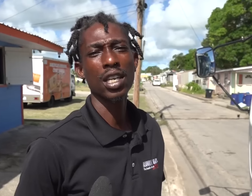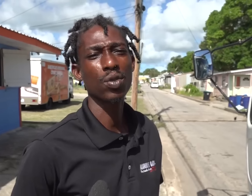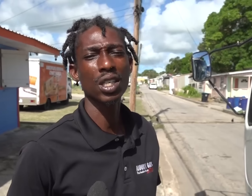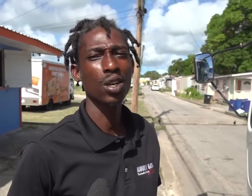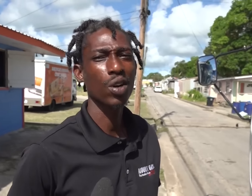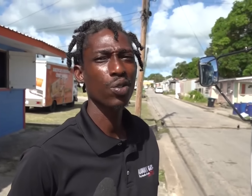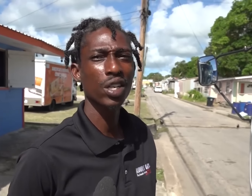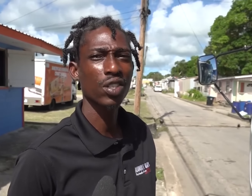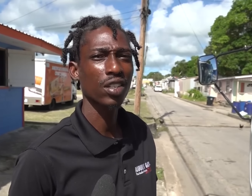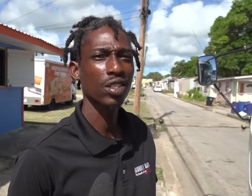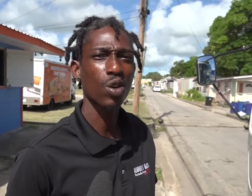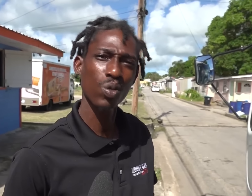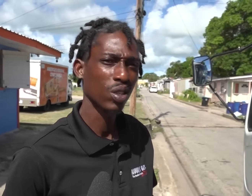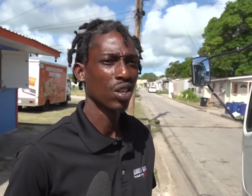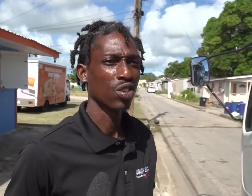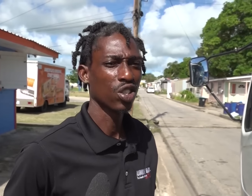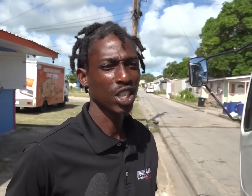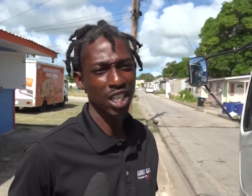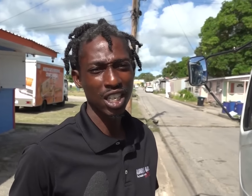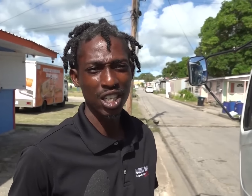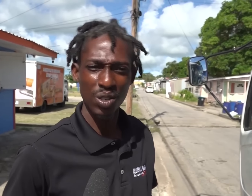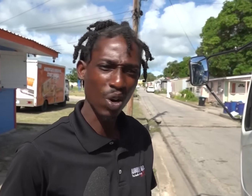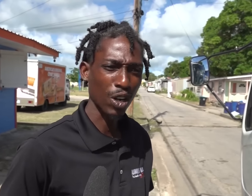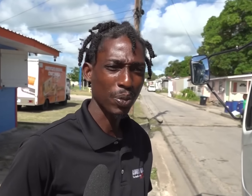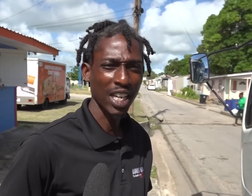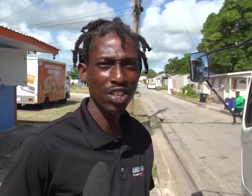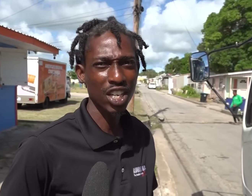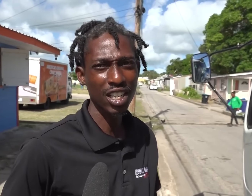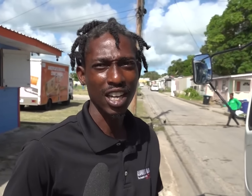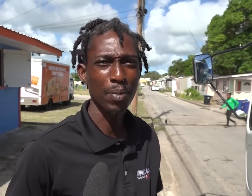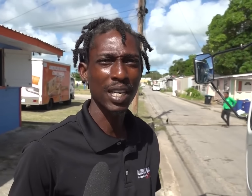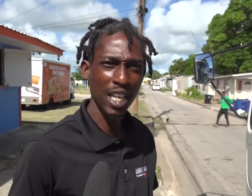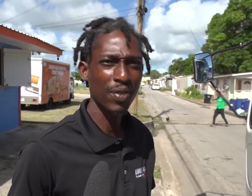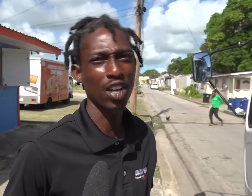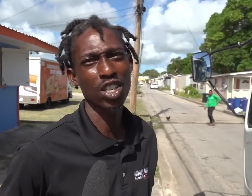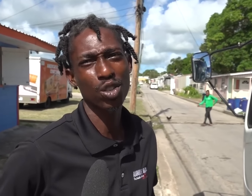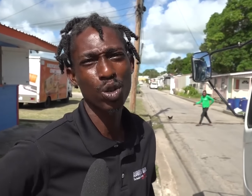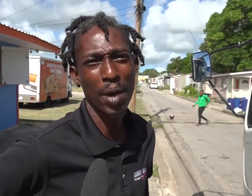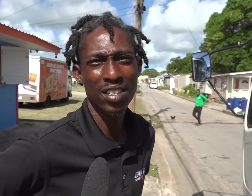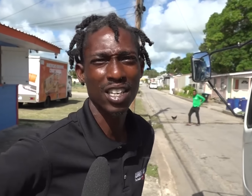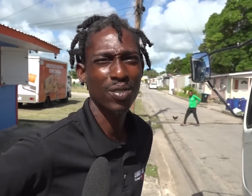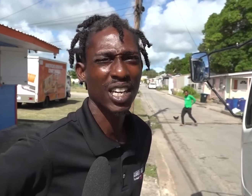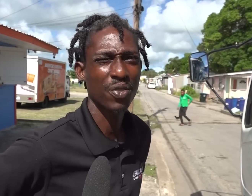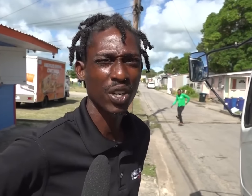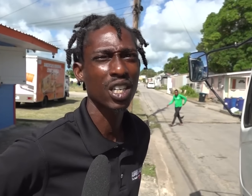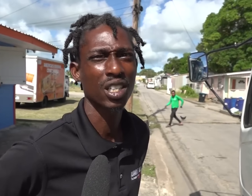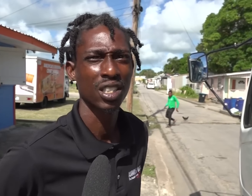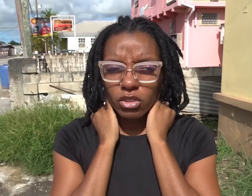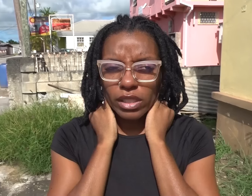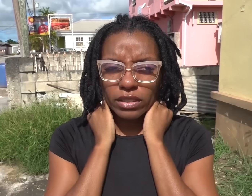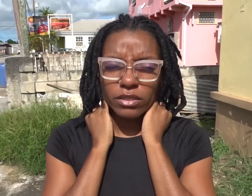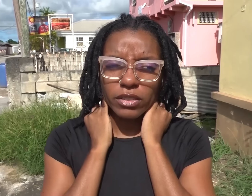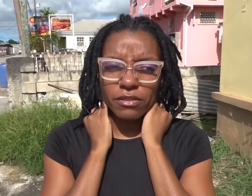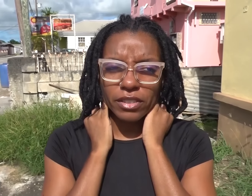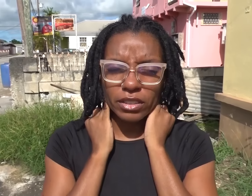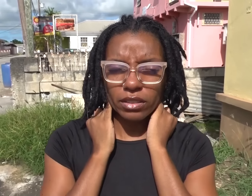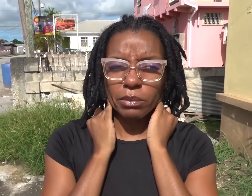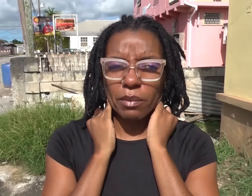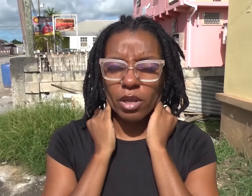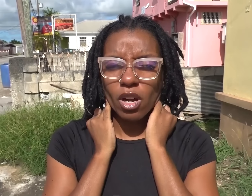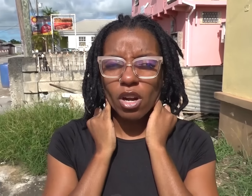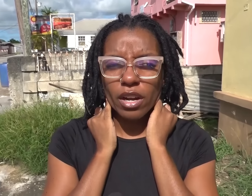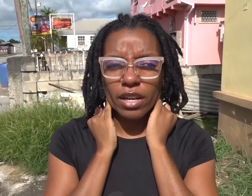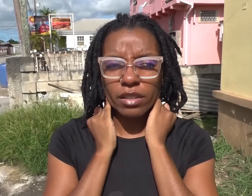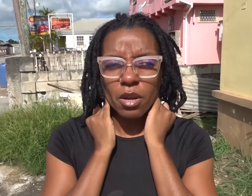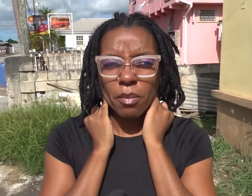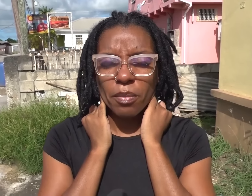I think it was a good run race just now. She got the potential. I believe that she can do the best in the final. Chances for the finals might